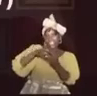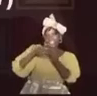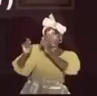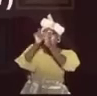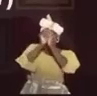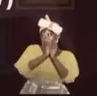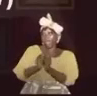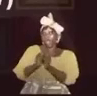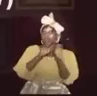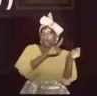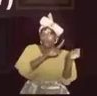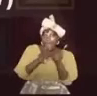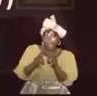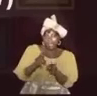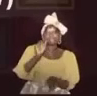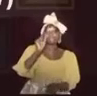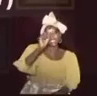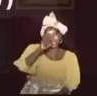unison. Ready?